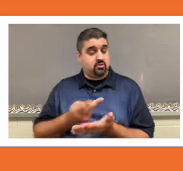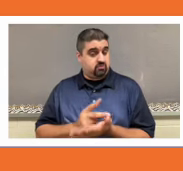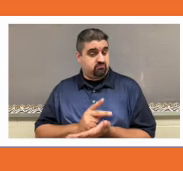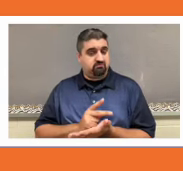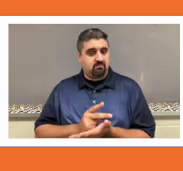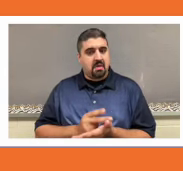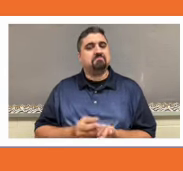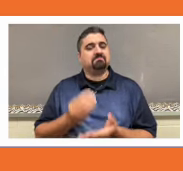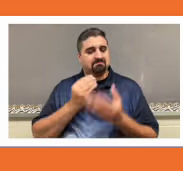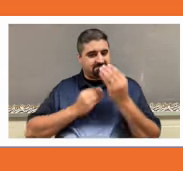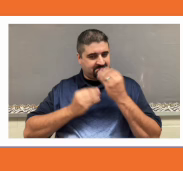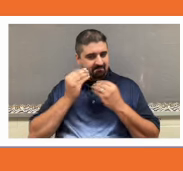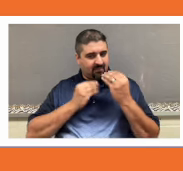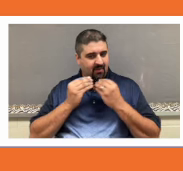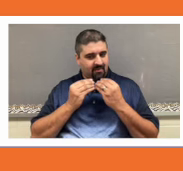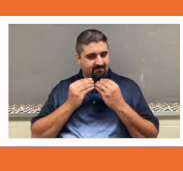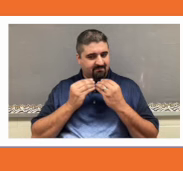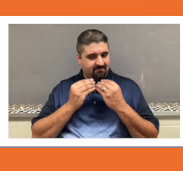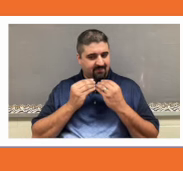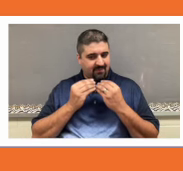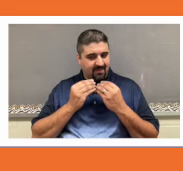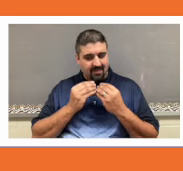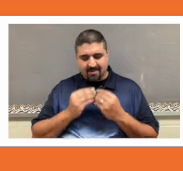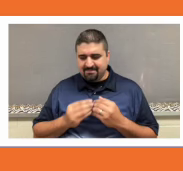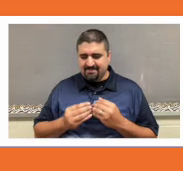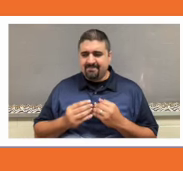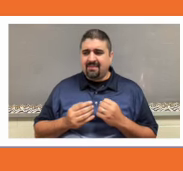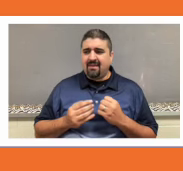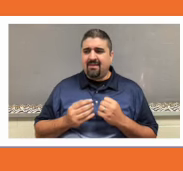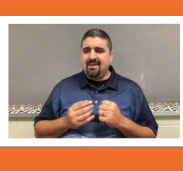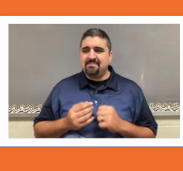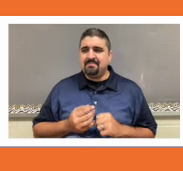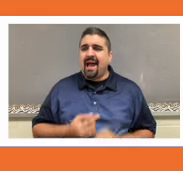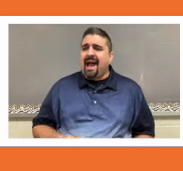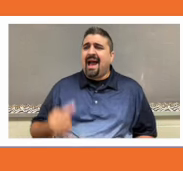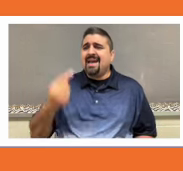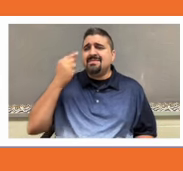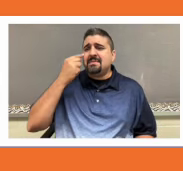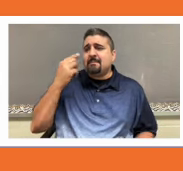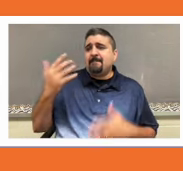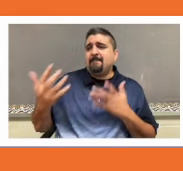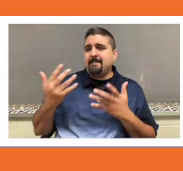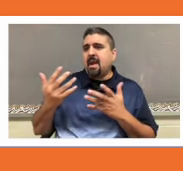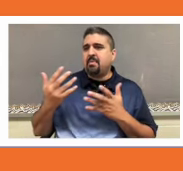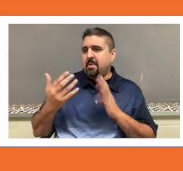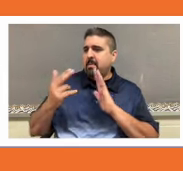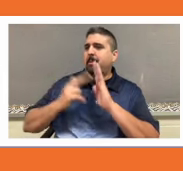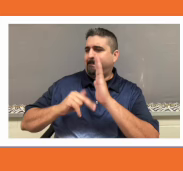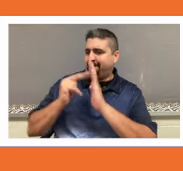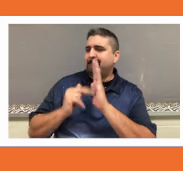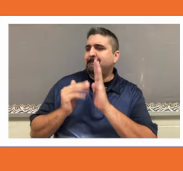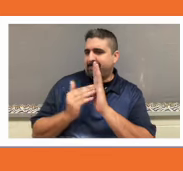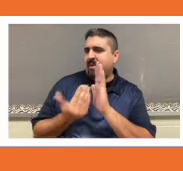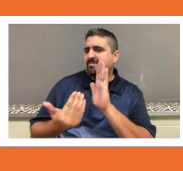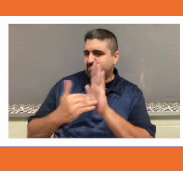Harry. Annie said, I will paint a new picture. Will you come back to see